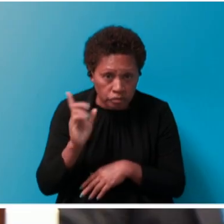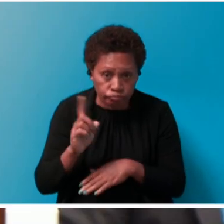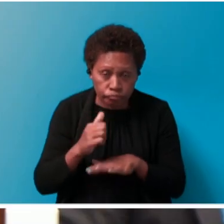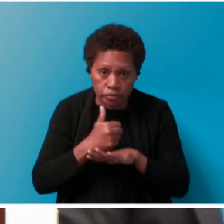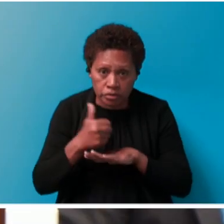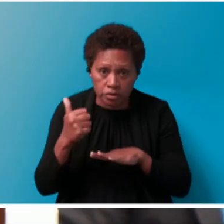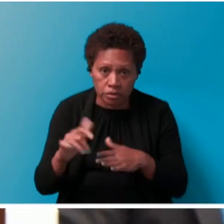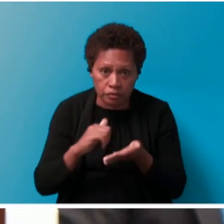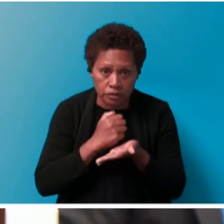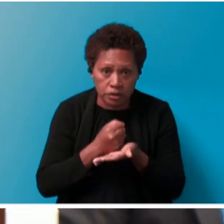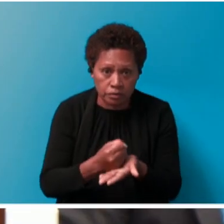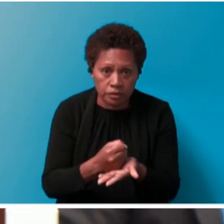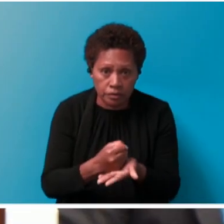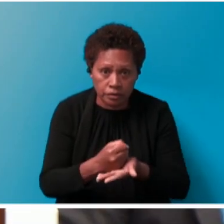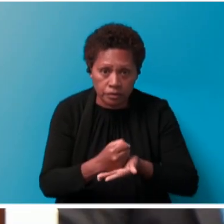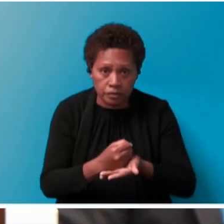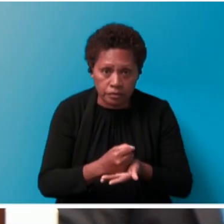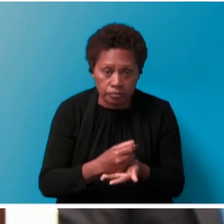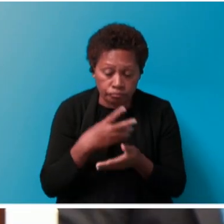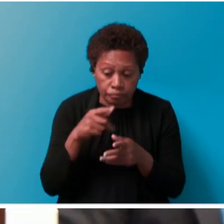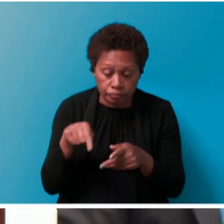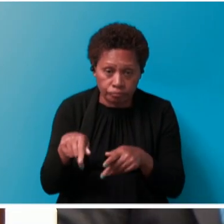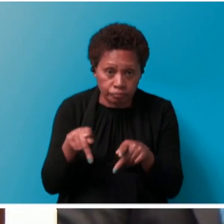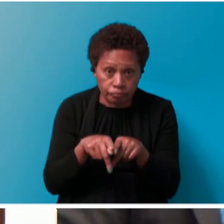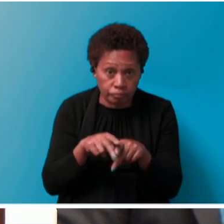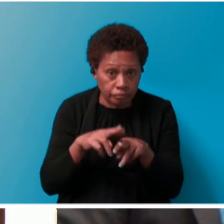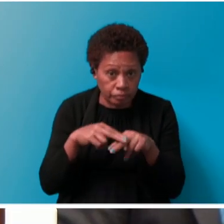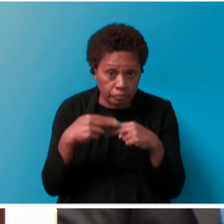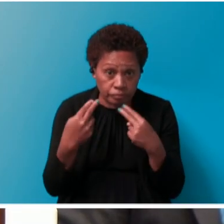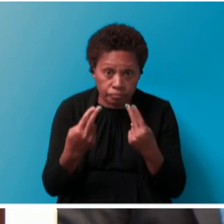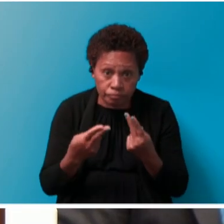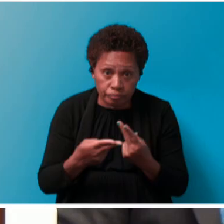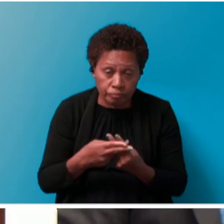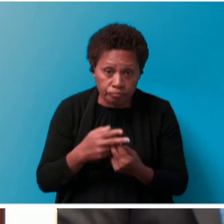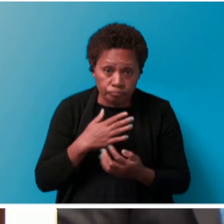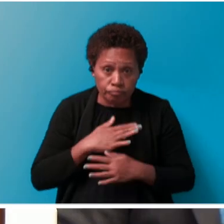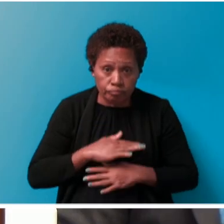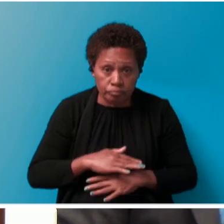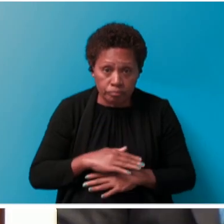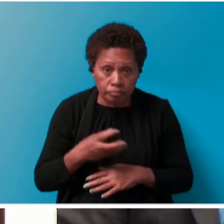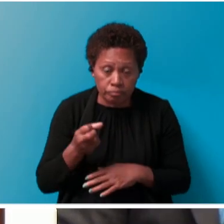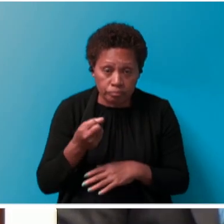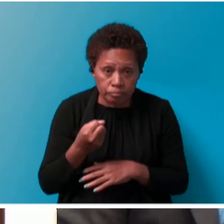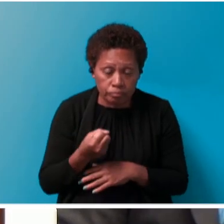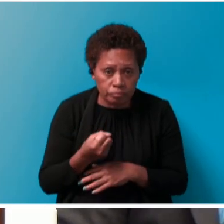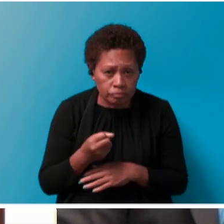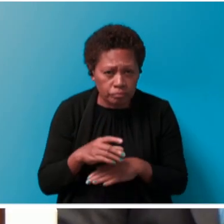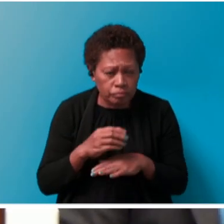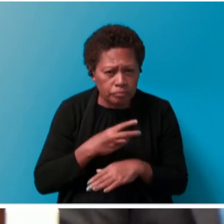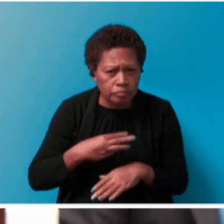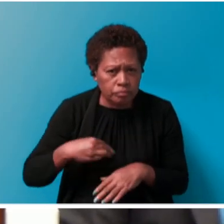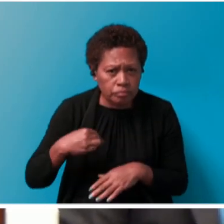Engagement between these two parties was constructive, and many families expressed relief in application of the Ministry's proactive